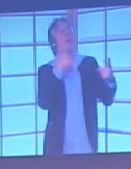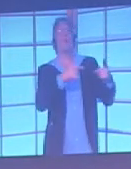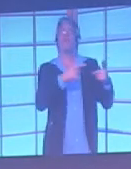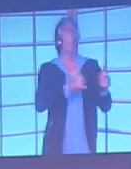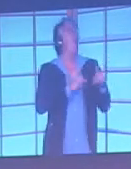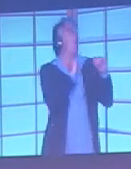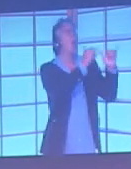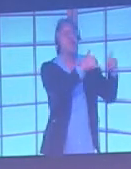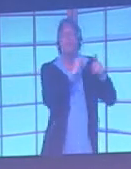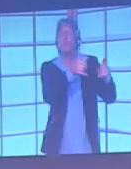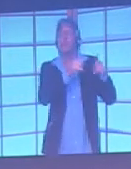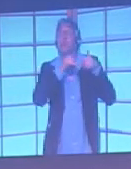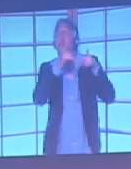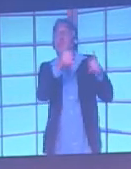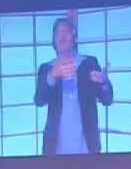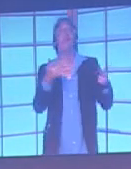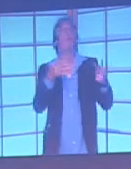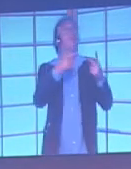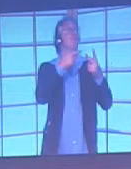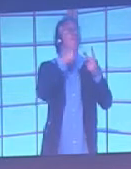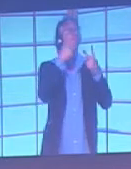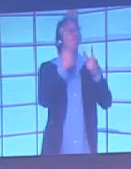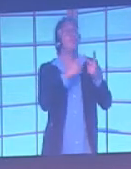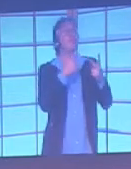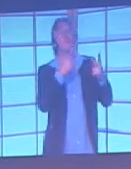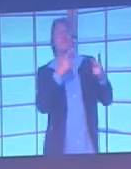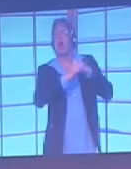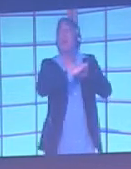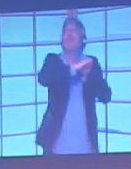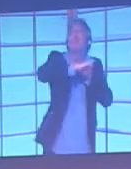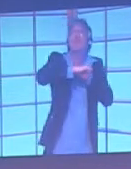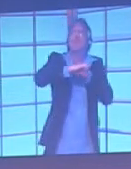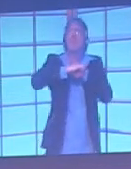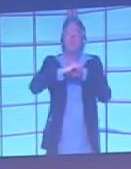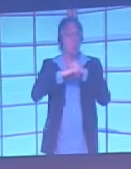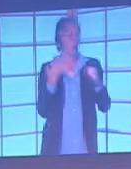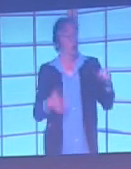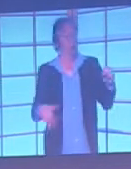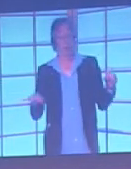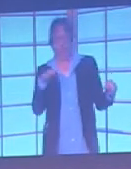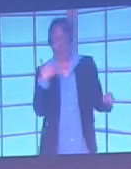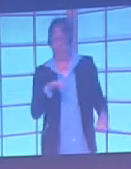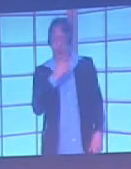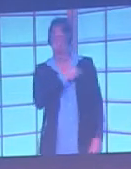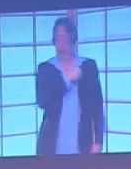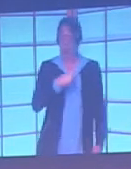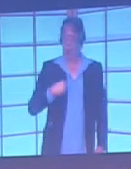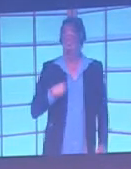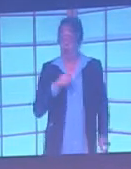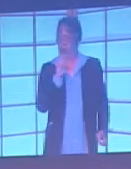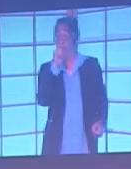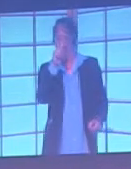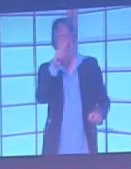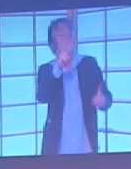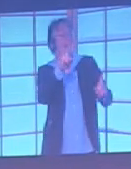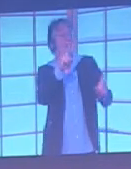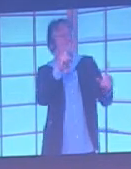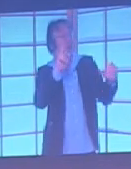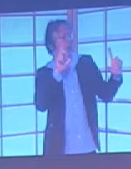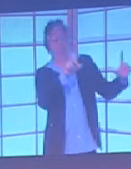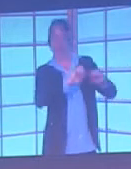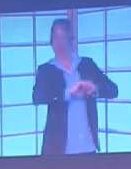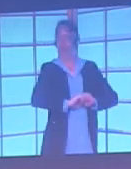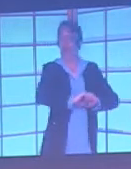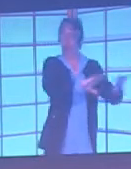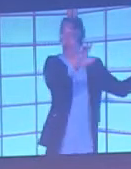going beyond the pitch and beyond football and beyond match day and really raising awareness. Michal, you're doing some really amazing